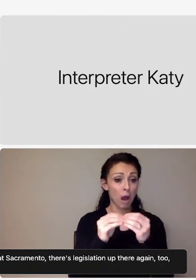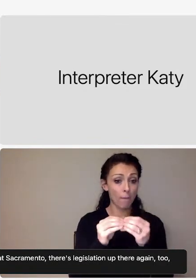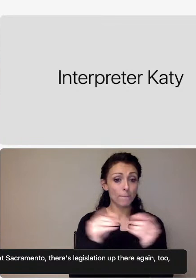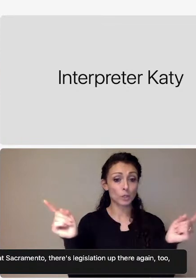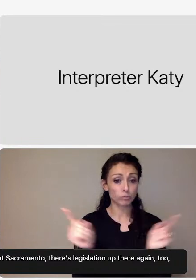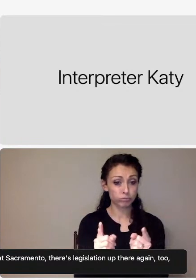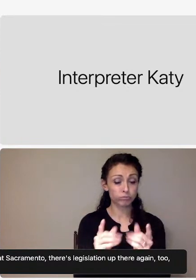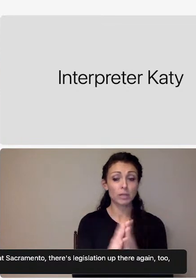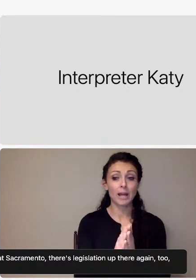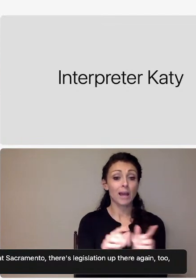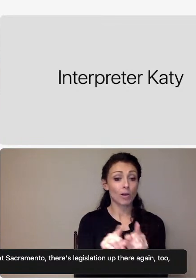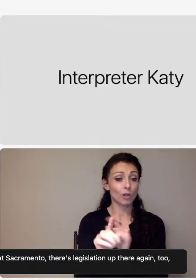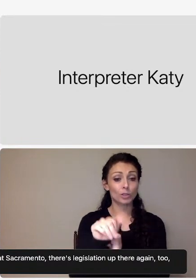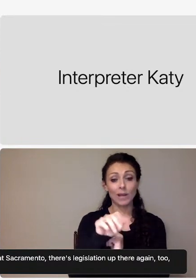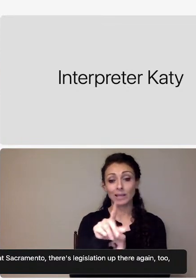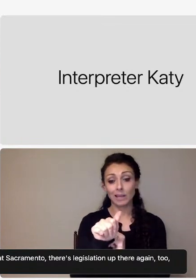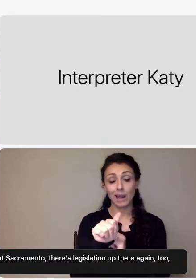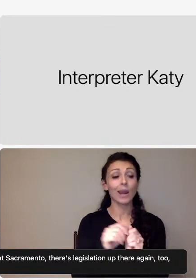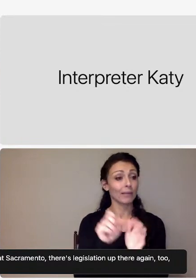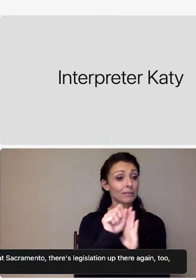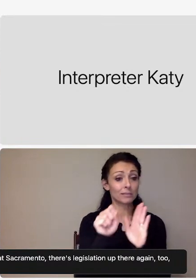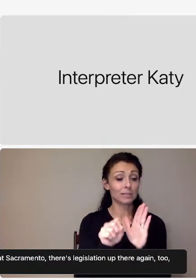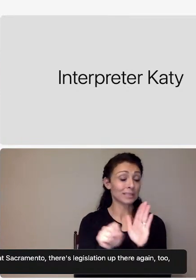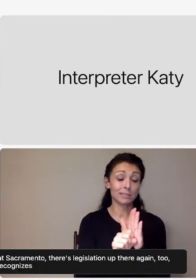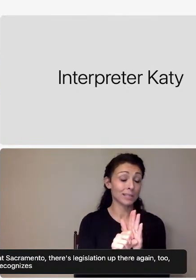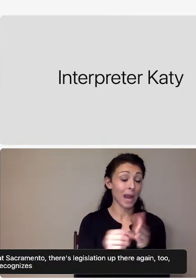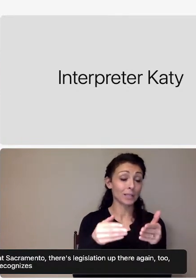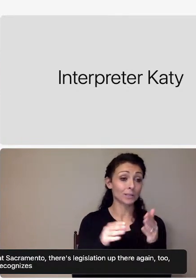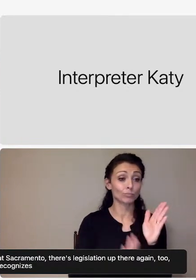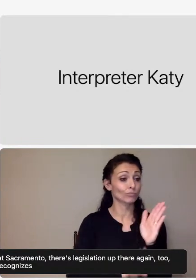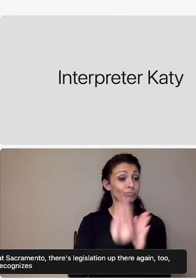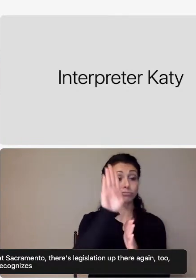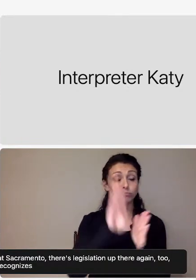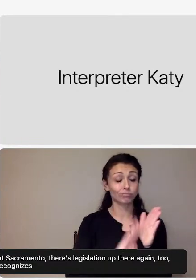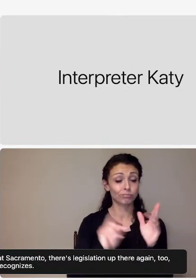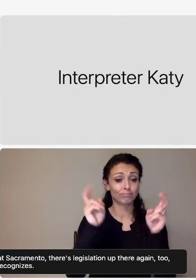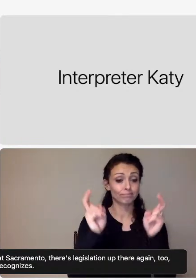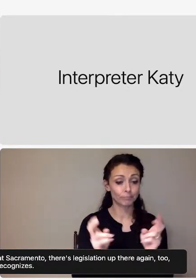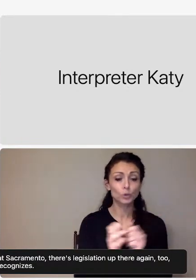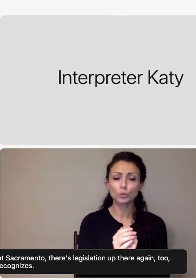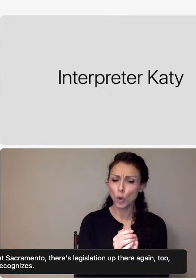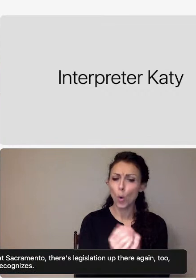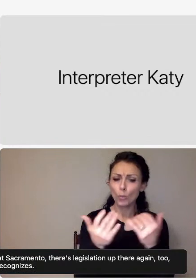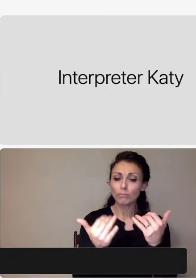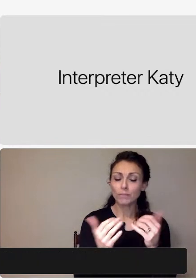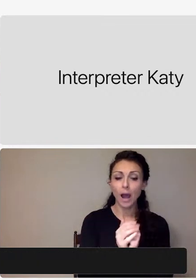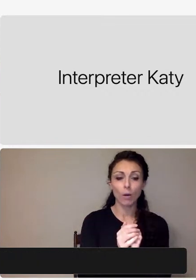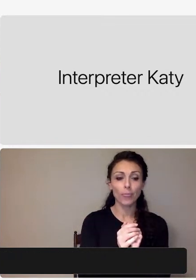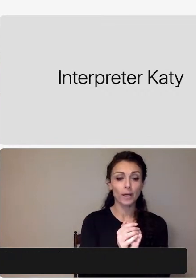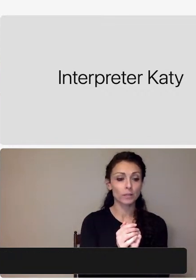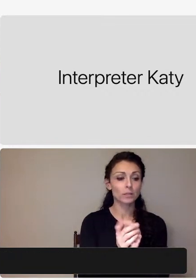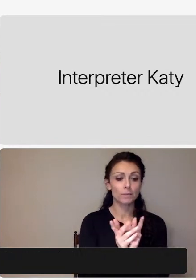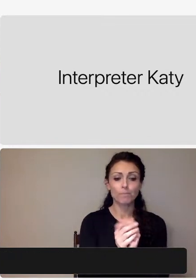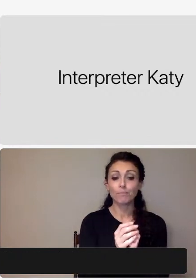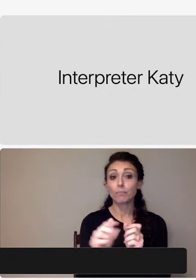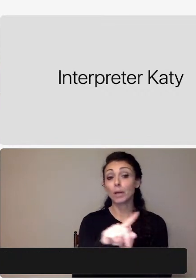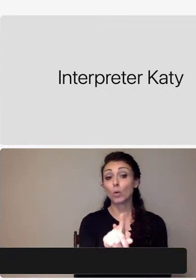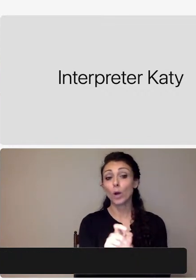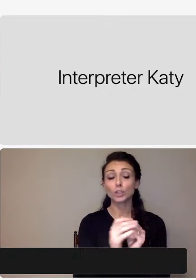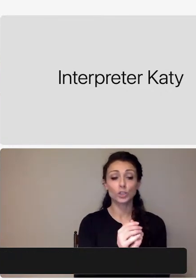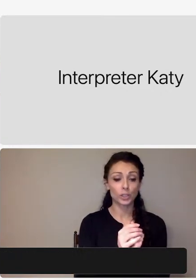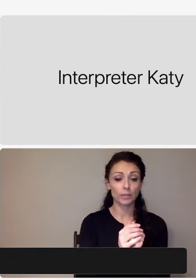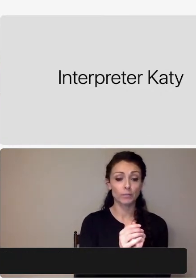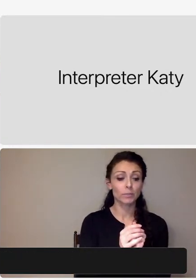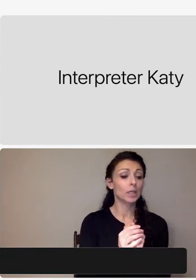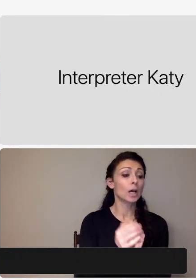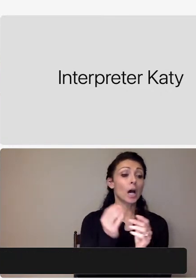ada the state recognizes uh that there is a big giant cliff on this uh over the horizon